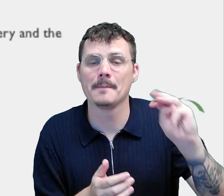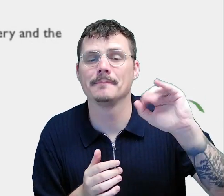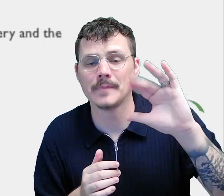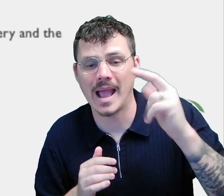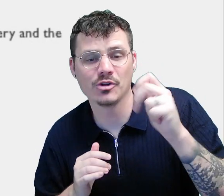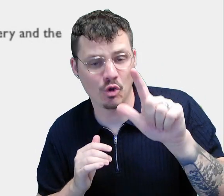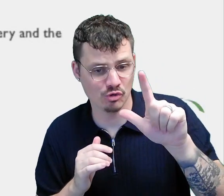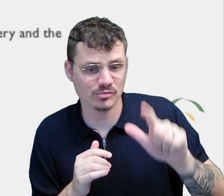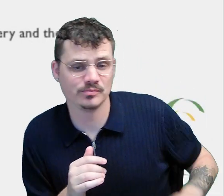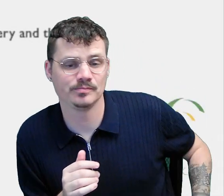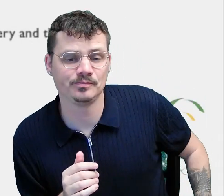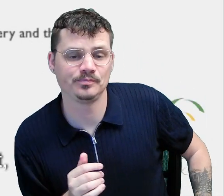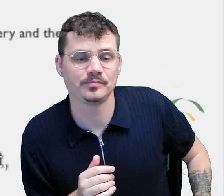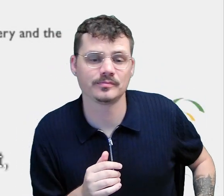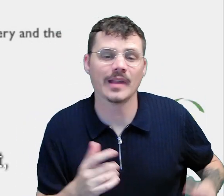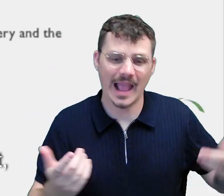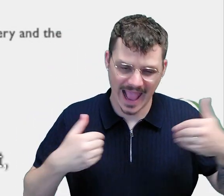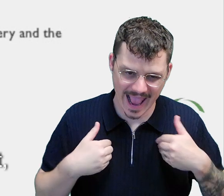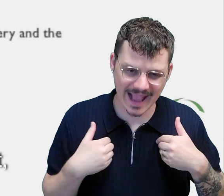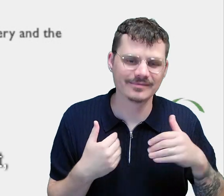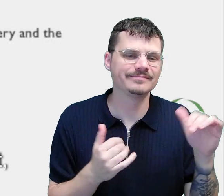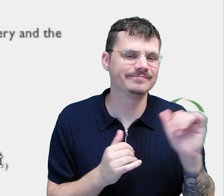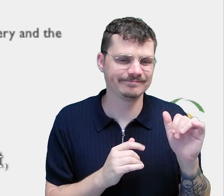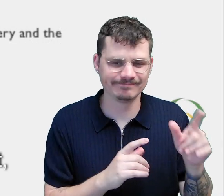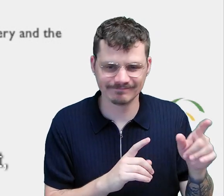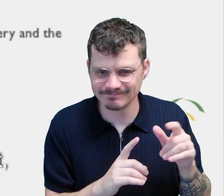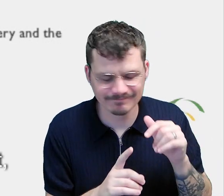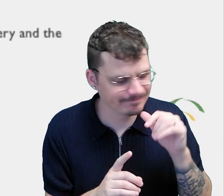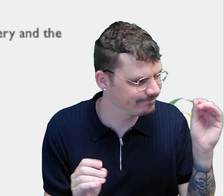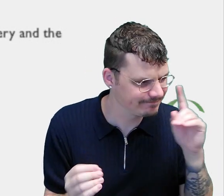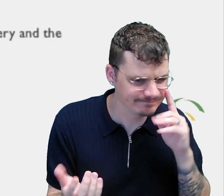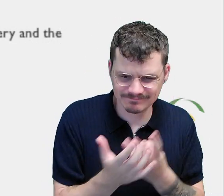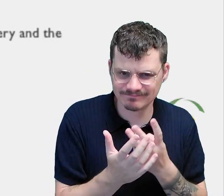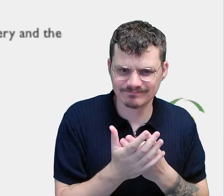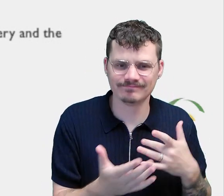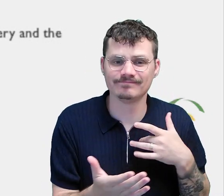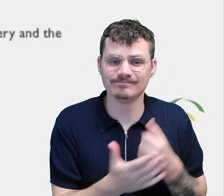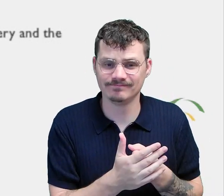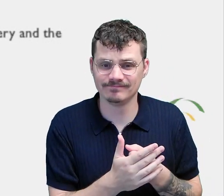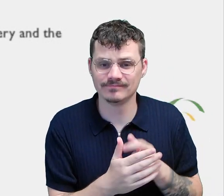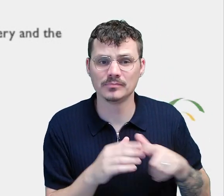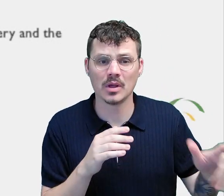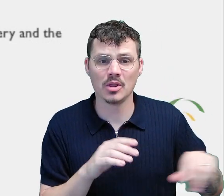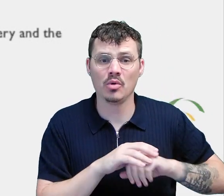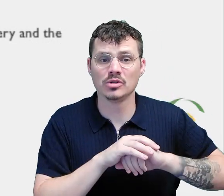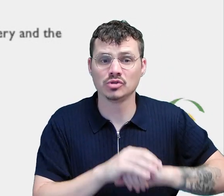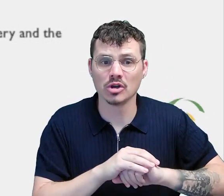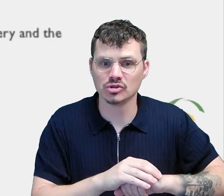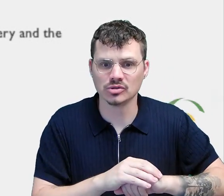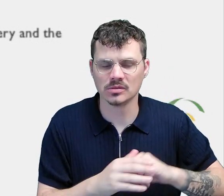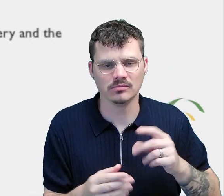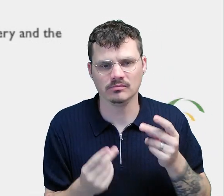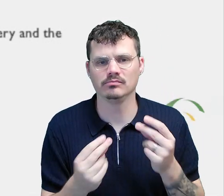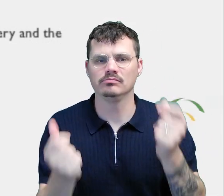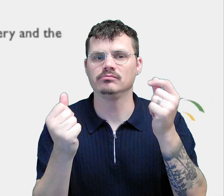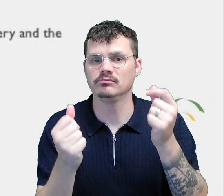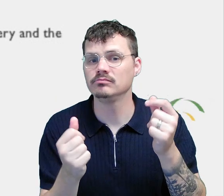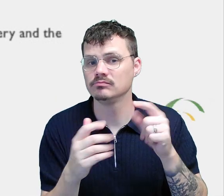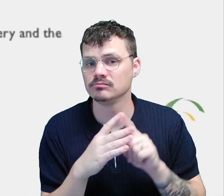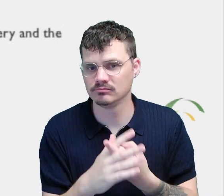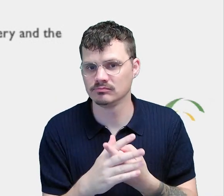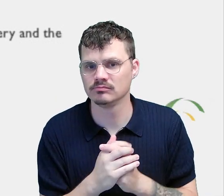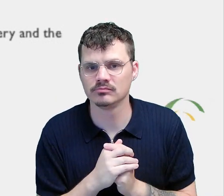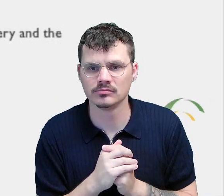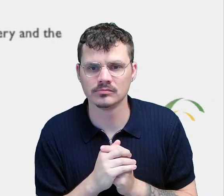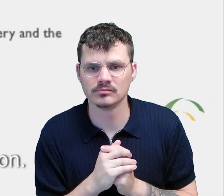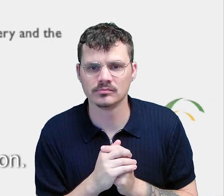Michael had an unwitnessed cardiac arrest, but the resuscitation was started immediately.